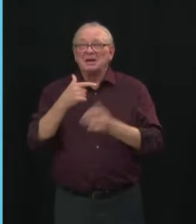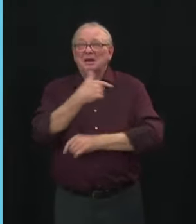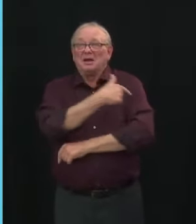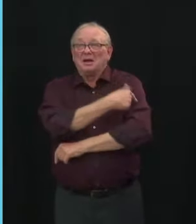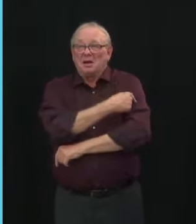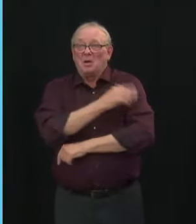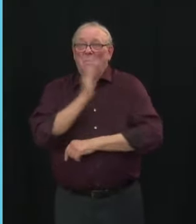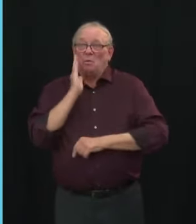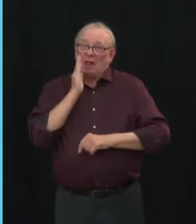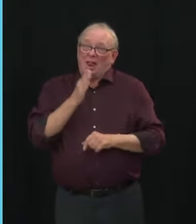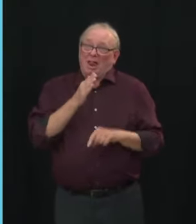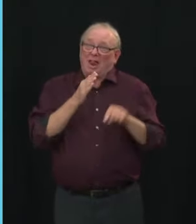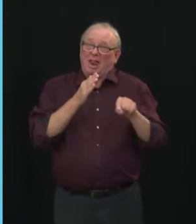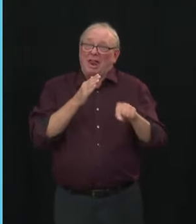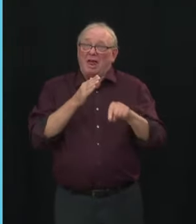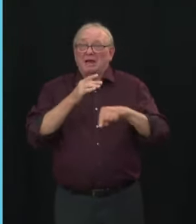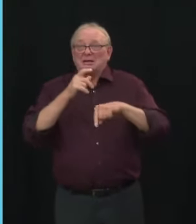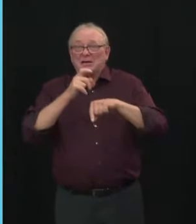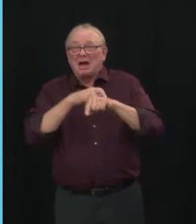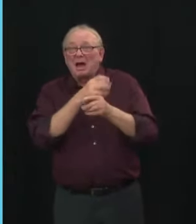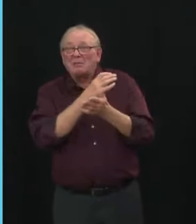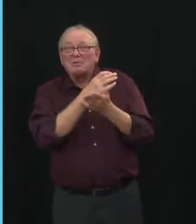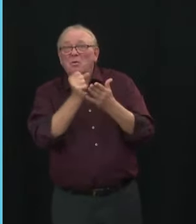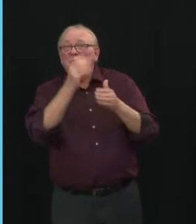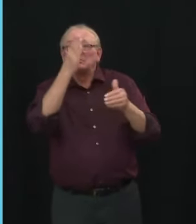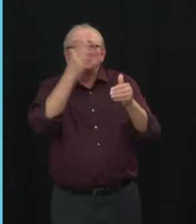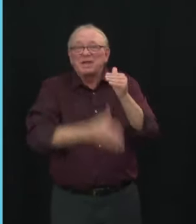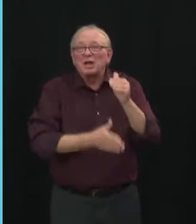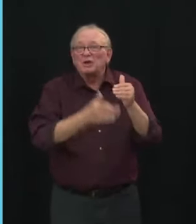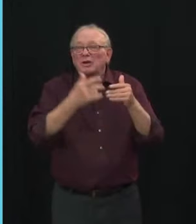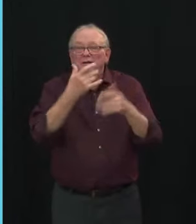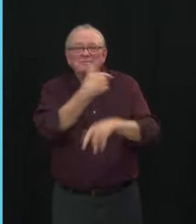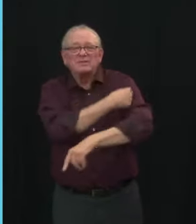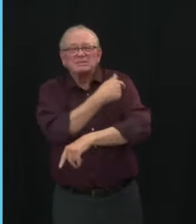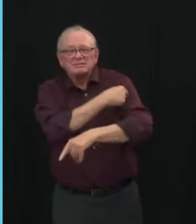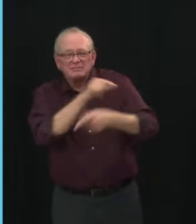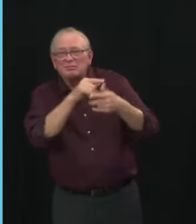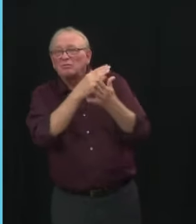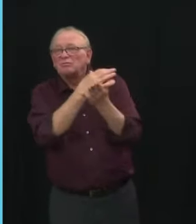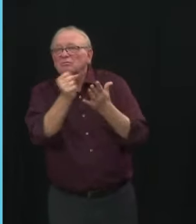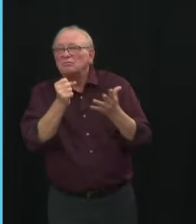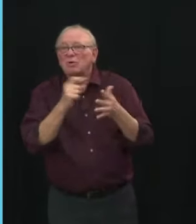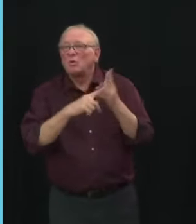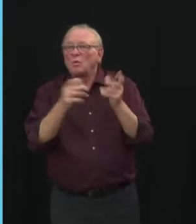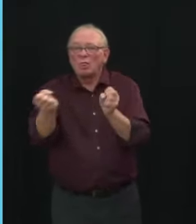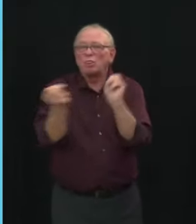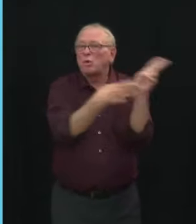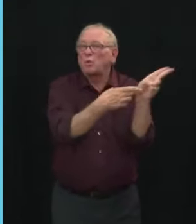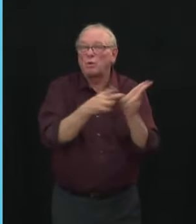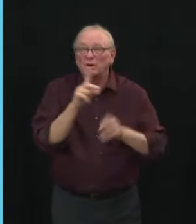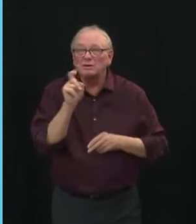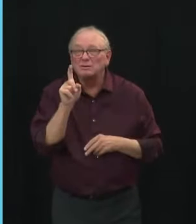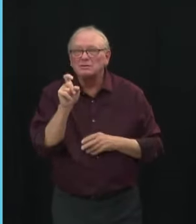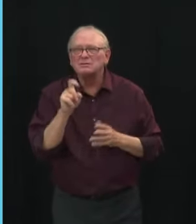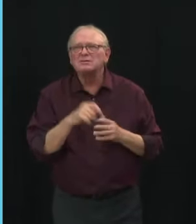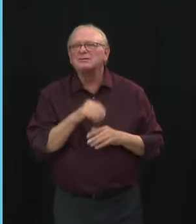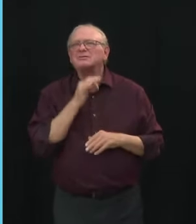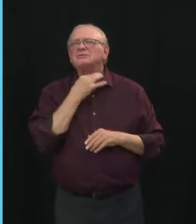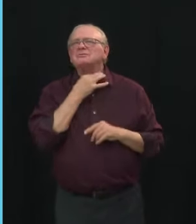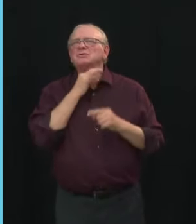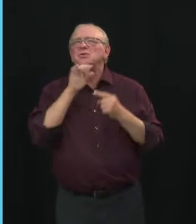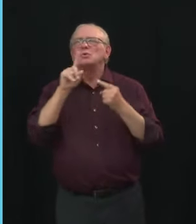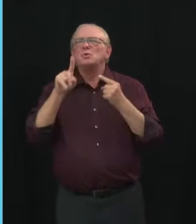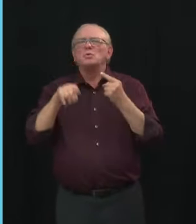all Albertans eligible for that fourth dose? My understanding of the expiry dates is